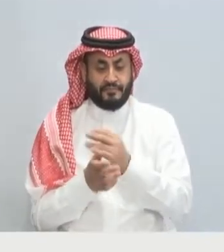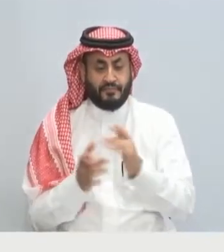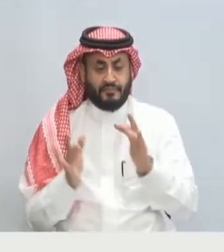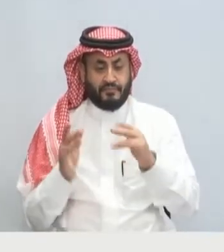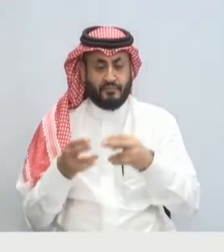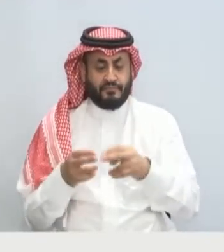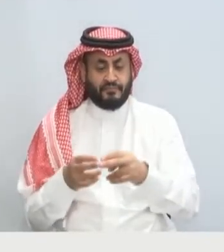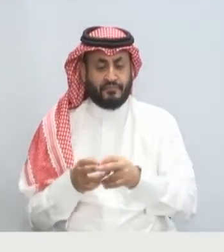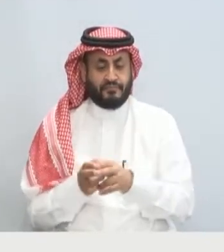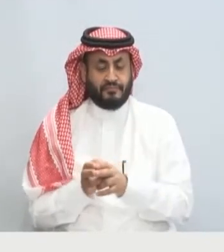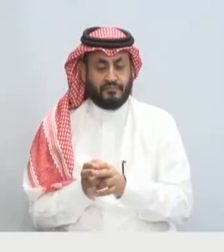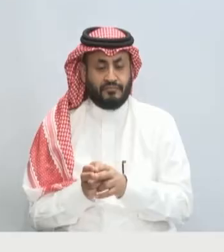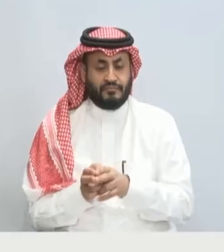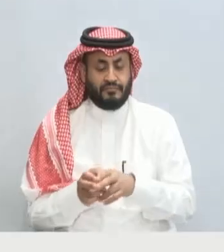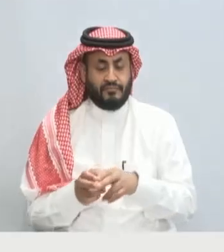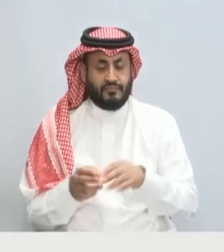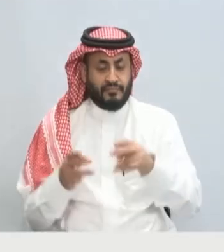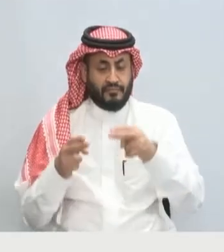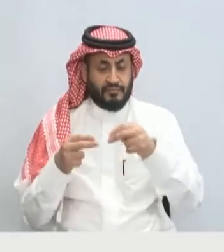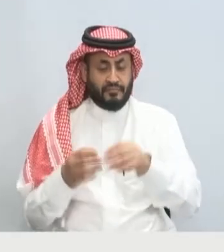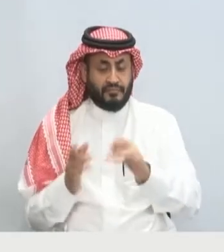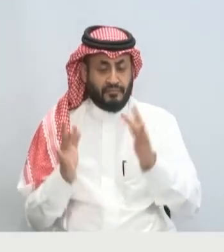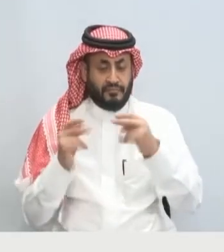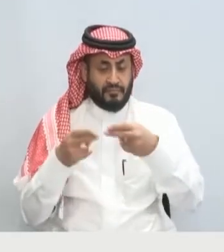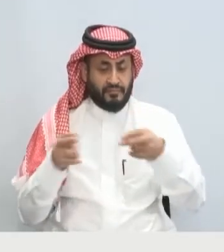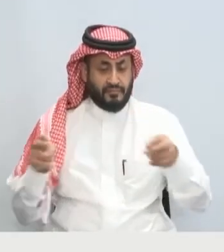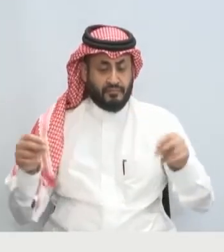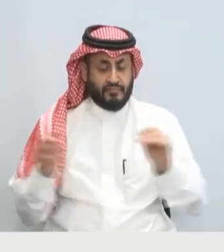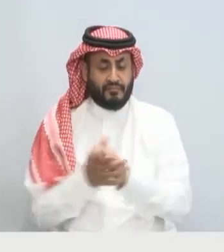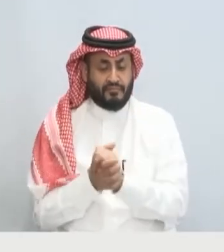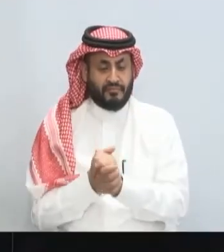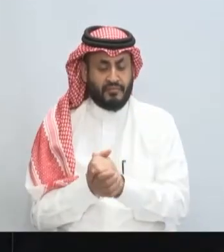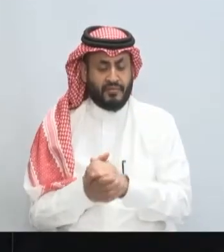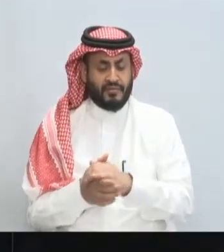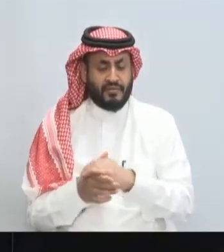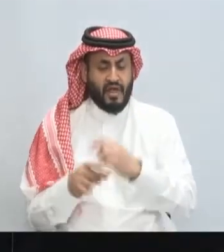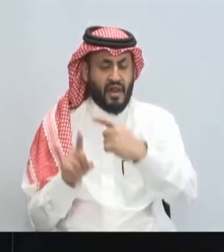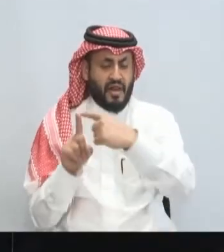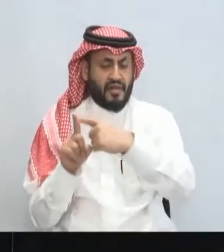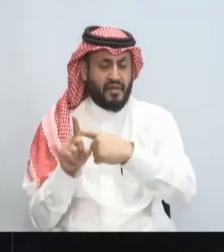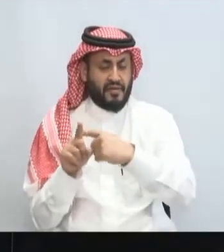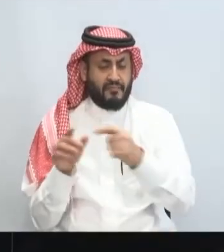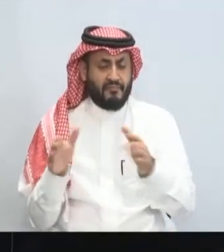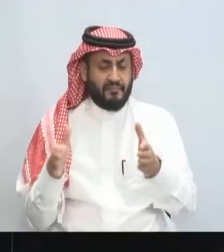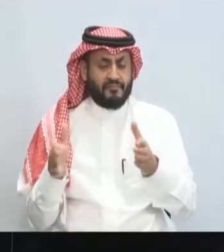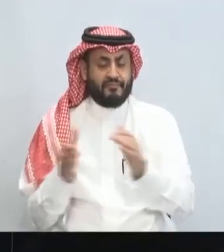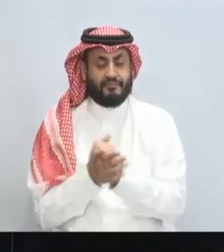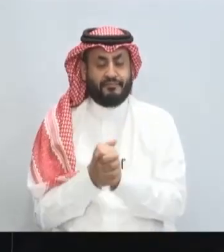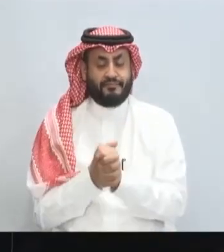Salad is cold. Salad is cold.